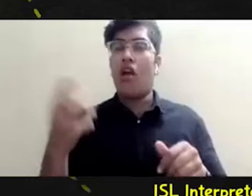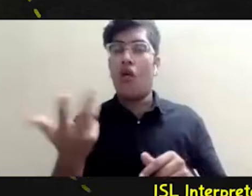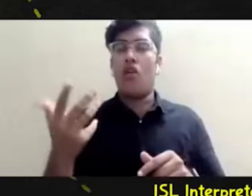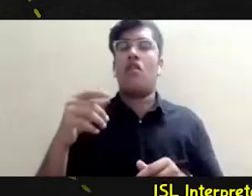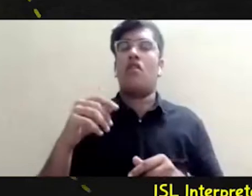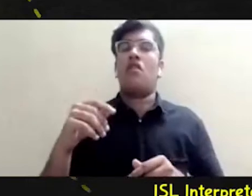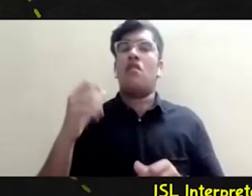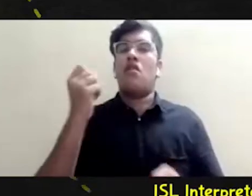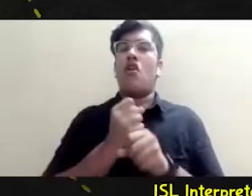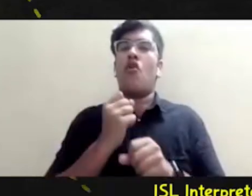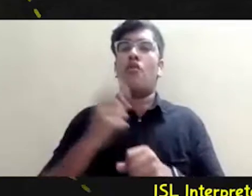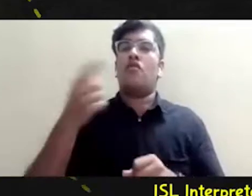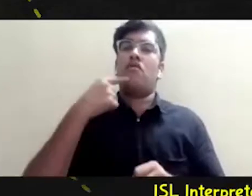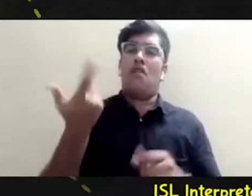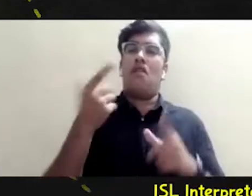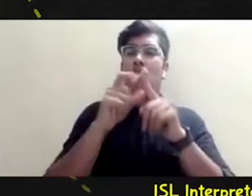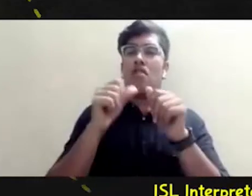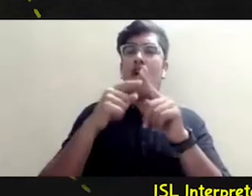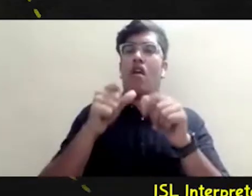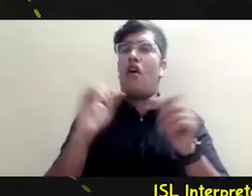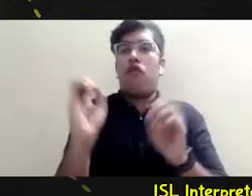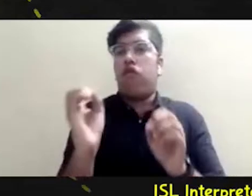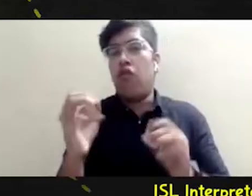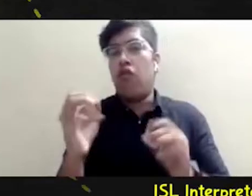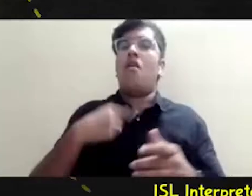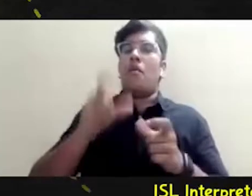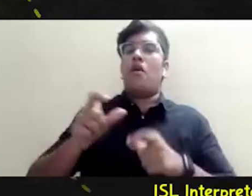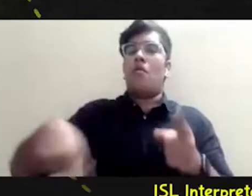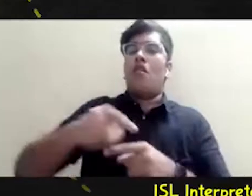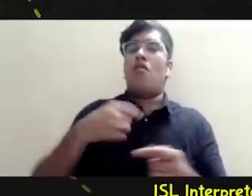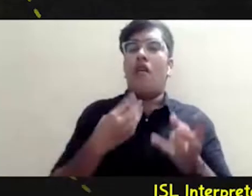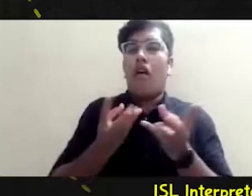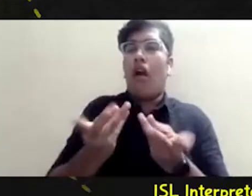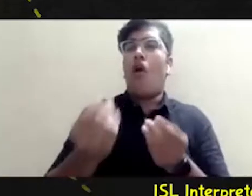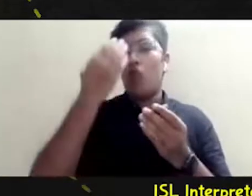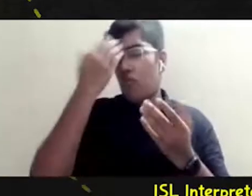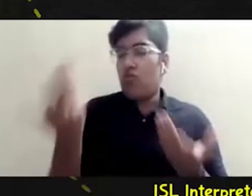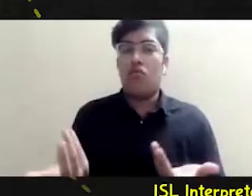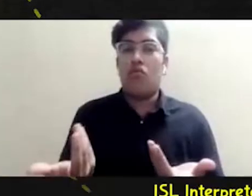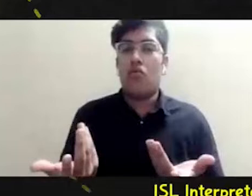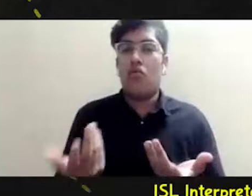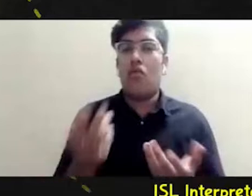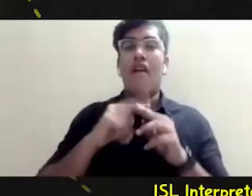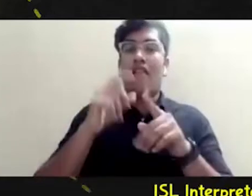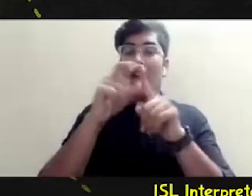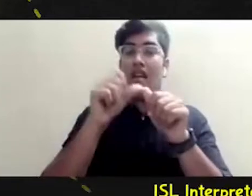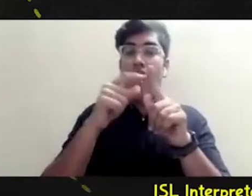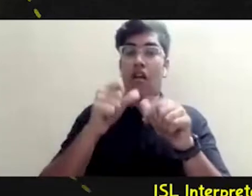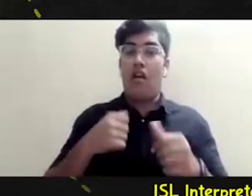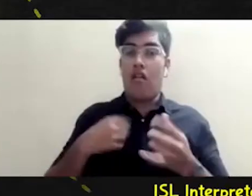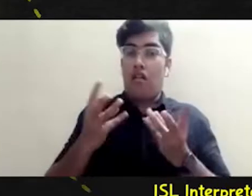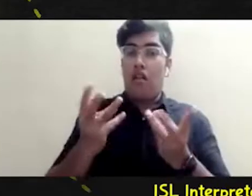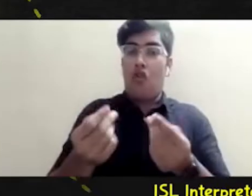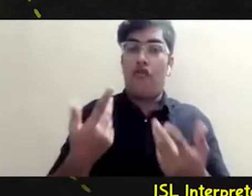of acknowledgement of gender and sexual minorities in the country. But then acknowledging the data would also mean that